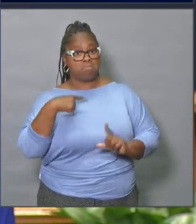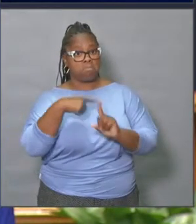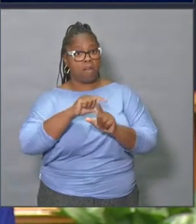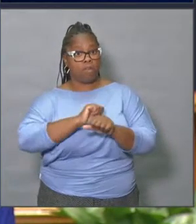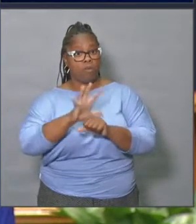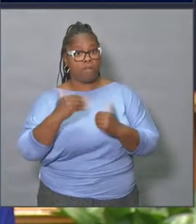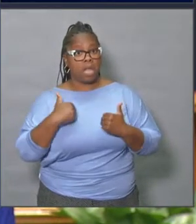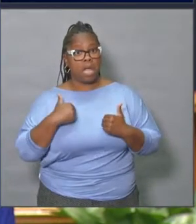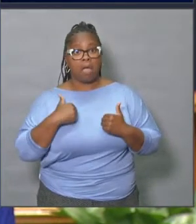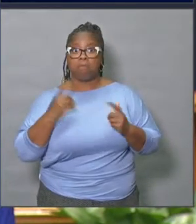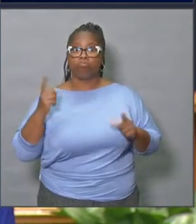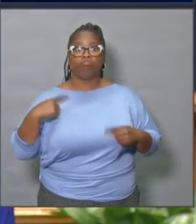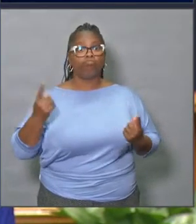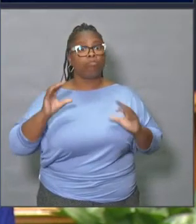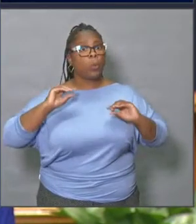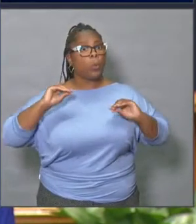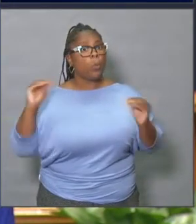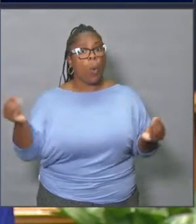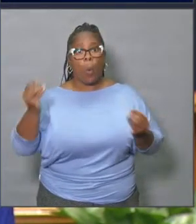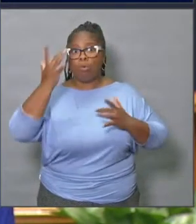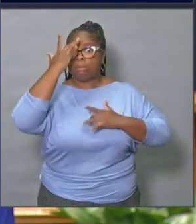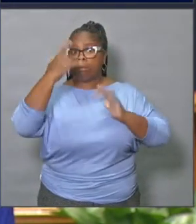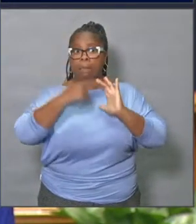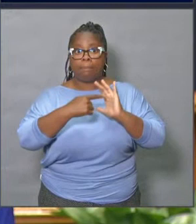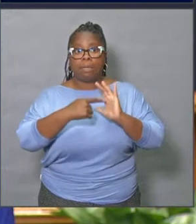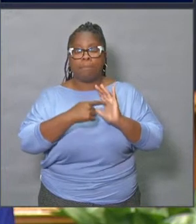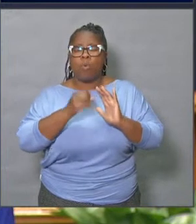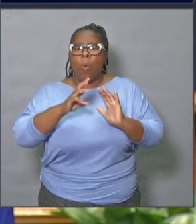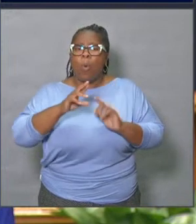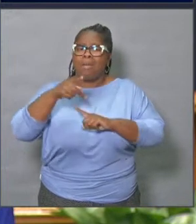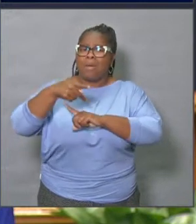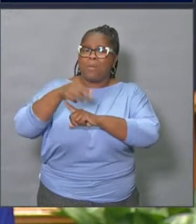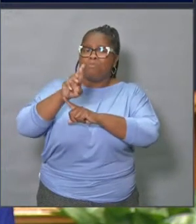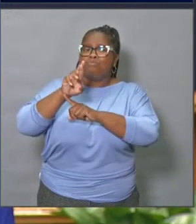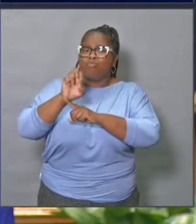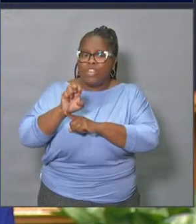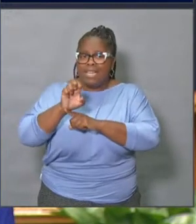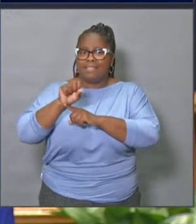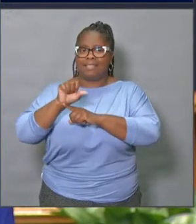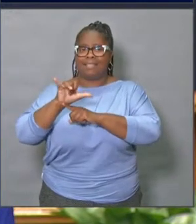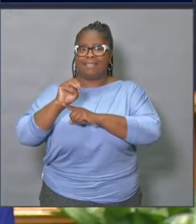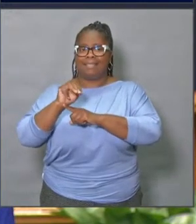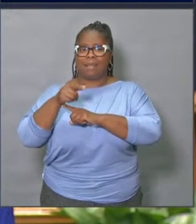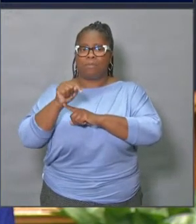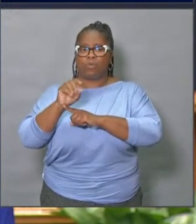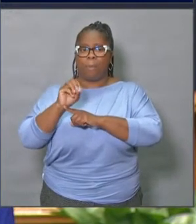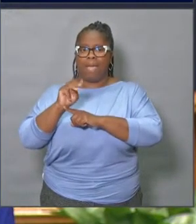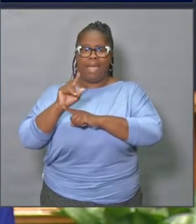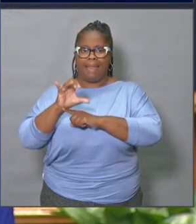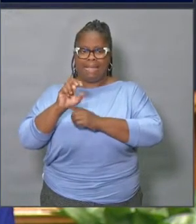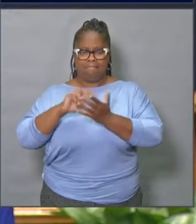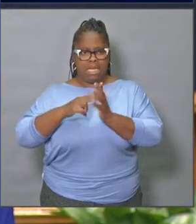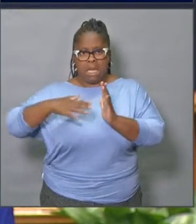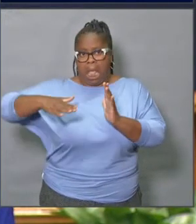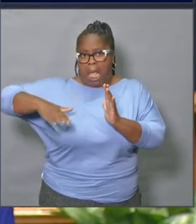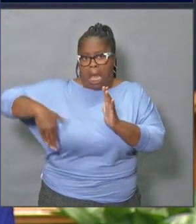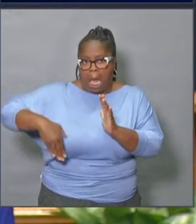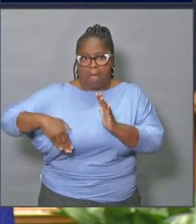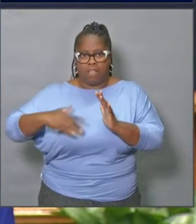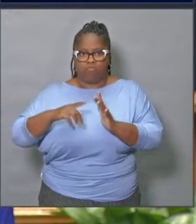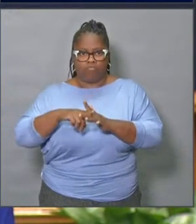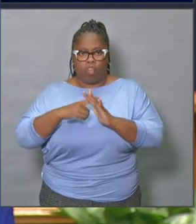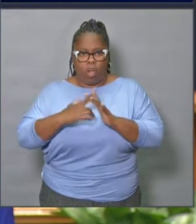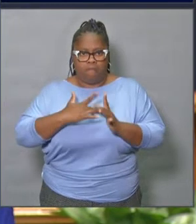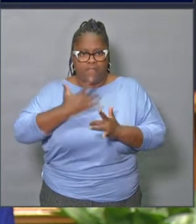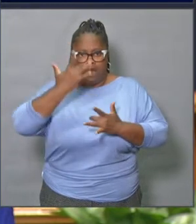were asymptomatic or pre-symptomatic. This in part is a reflection that people with illness and